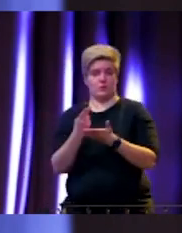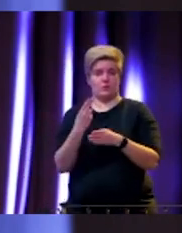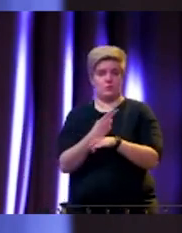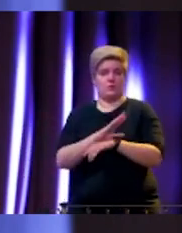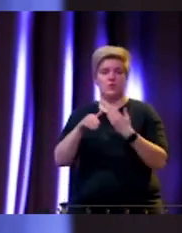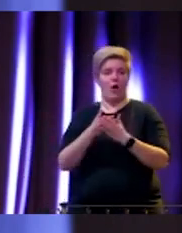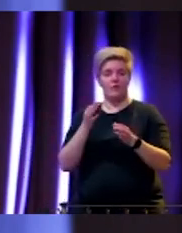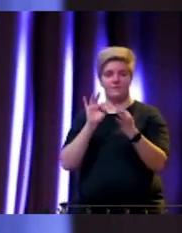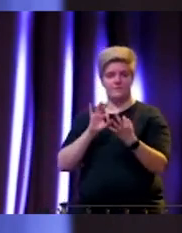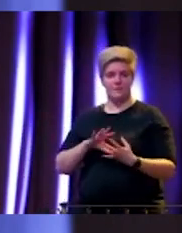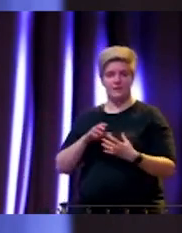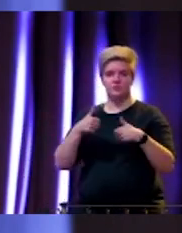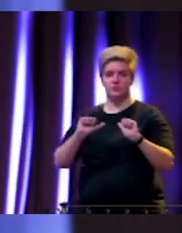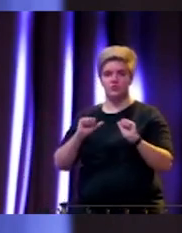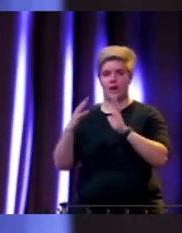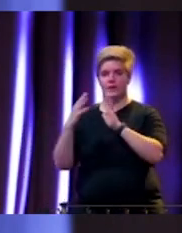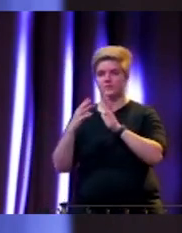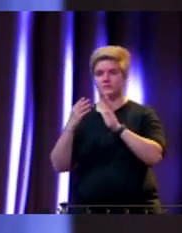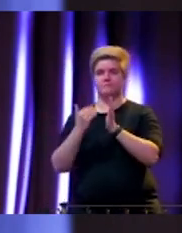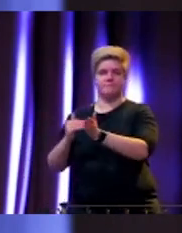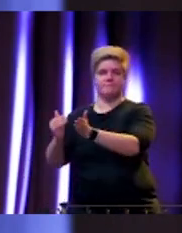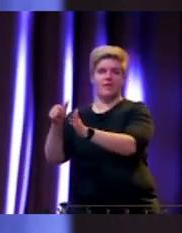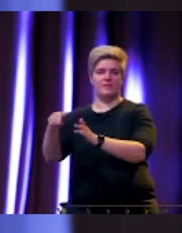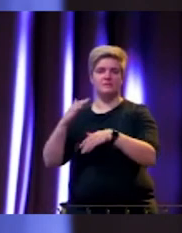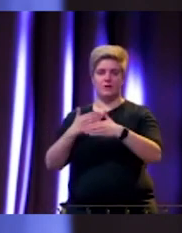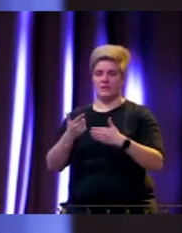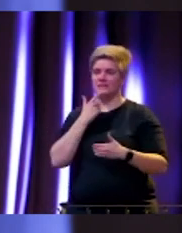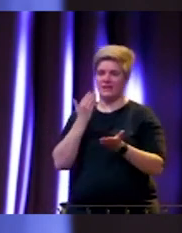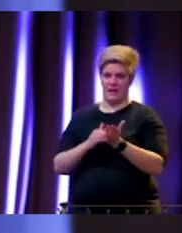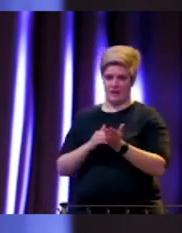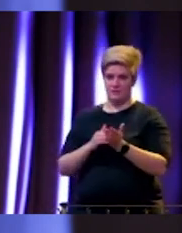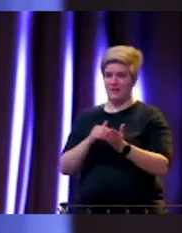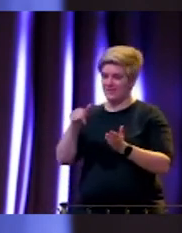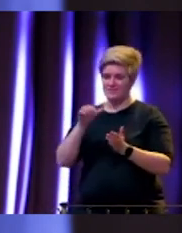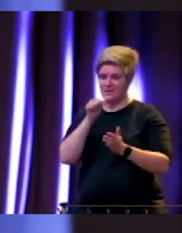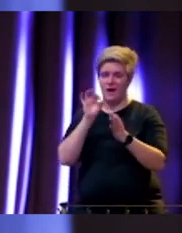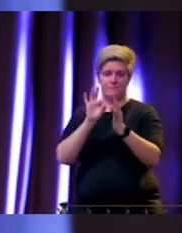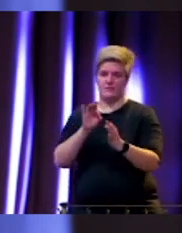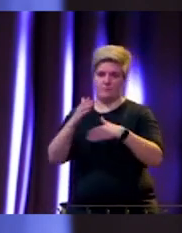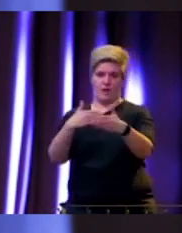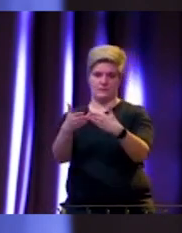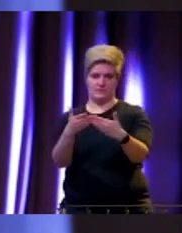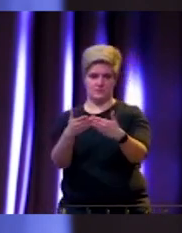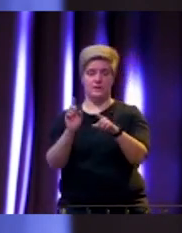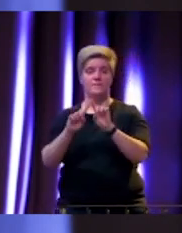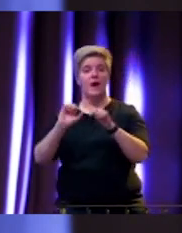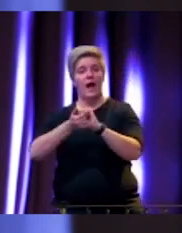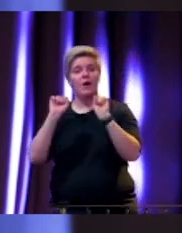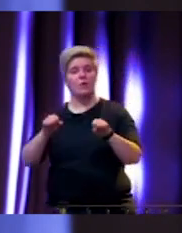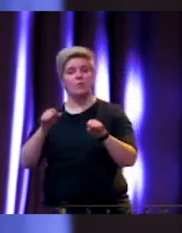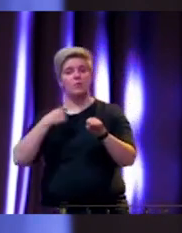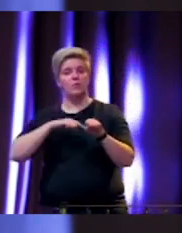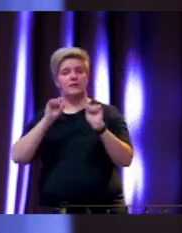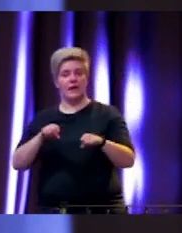this process. Again, like I've said this a million times now, imperfect processes across the board, but how we can be responsive and to be